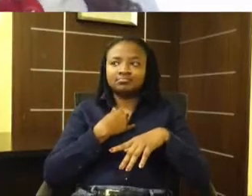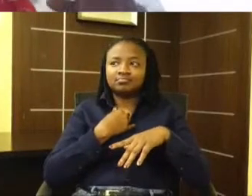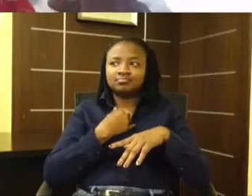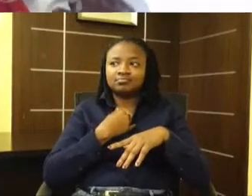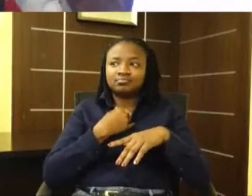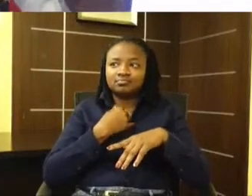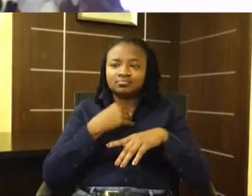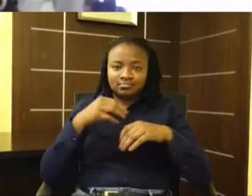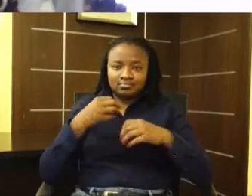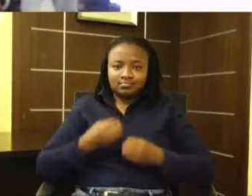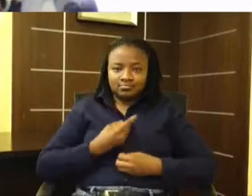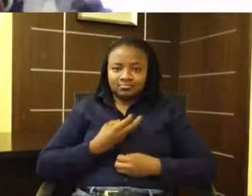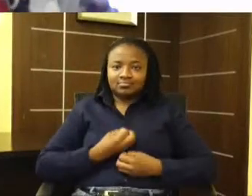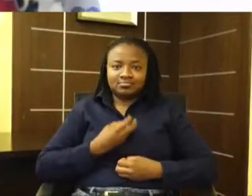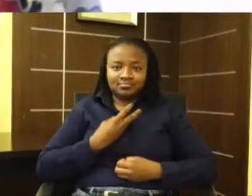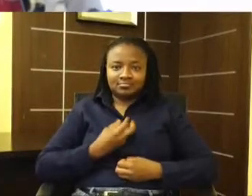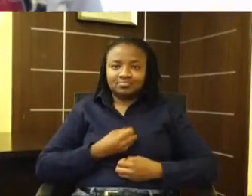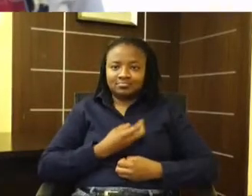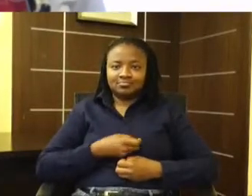kitakuja kitakuitisha.